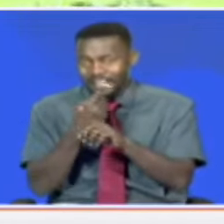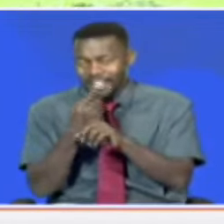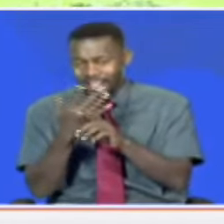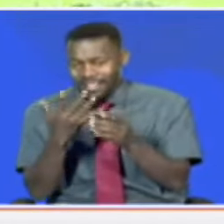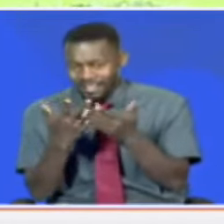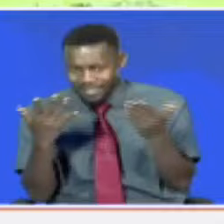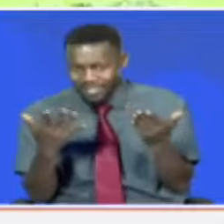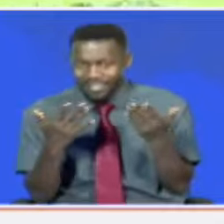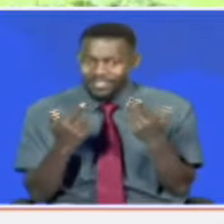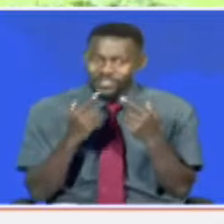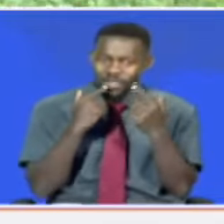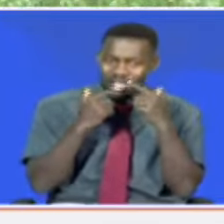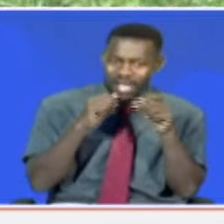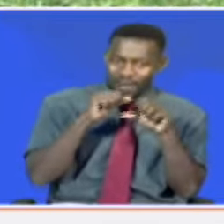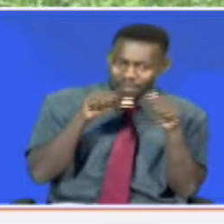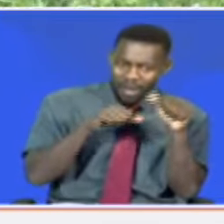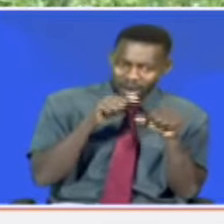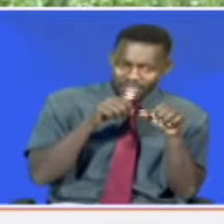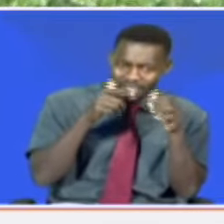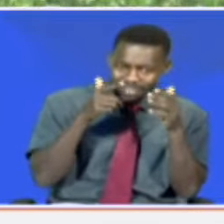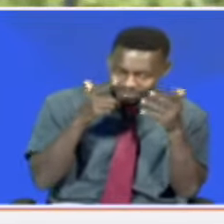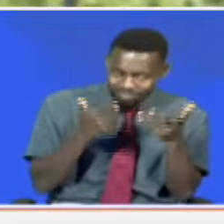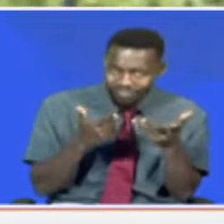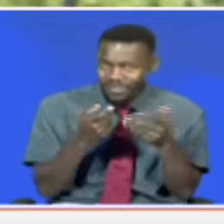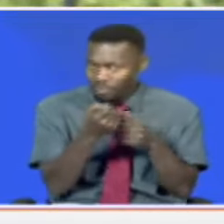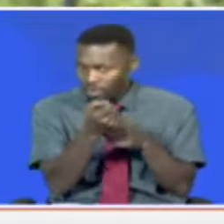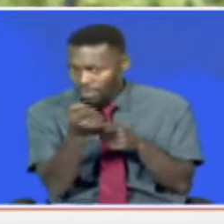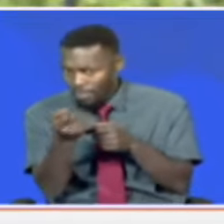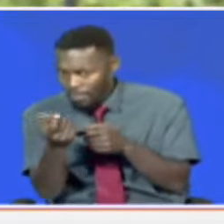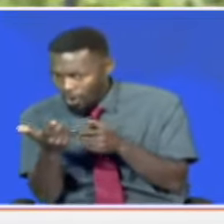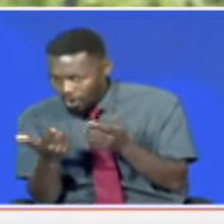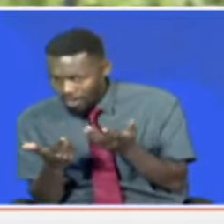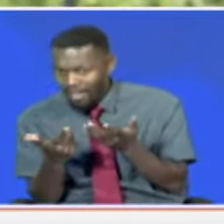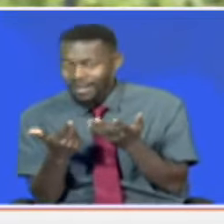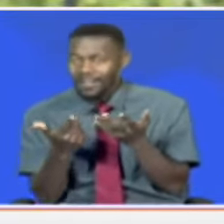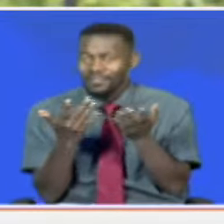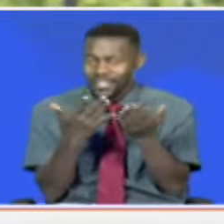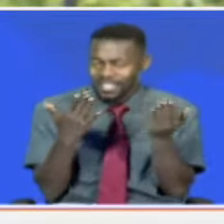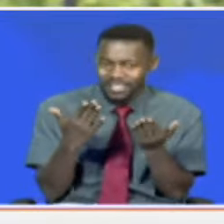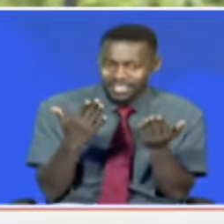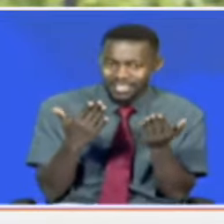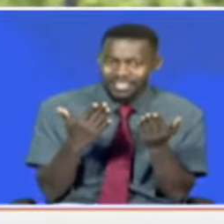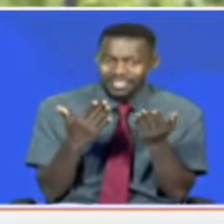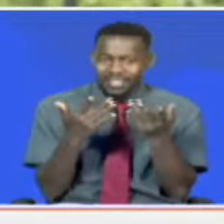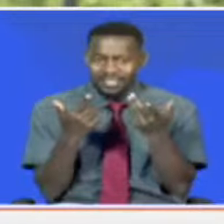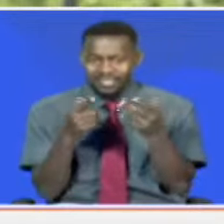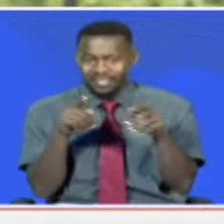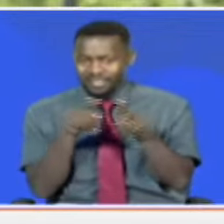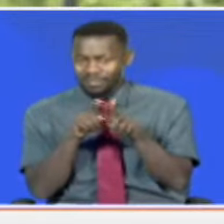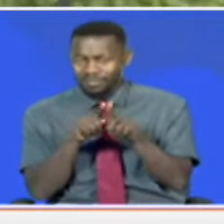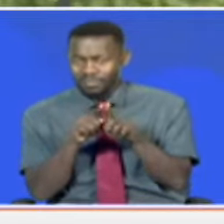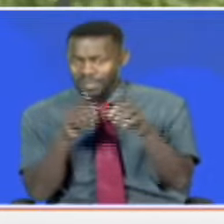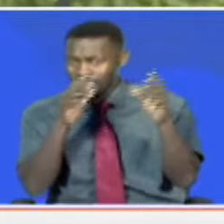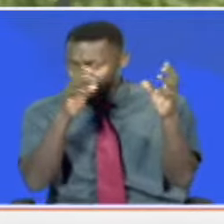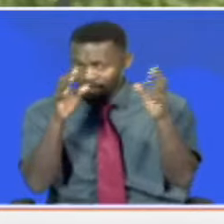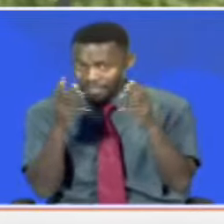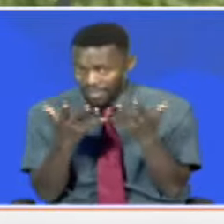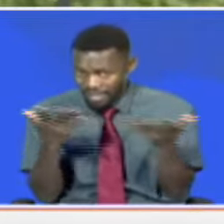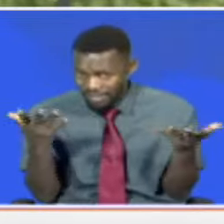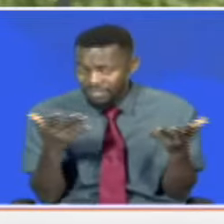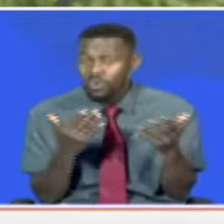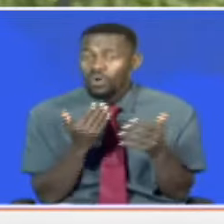whether it is about a retail product that they want, whether it is a commercial product that they want. We